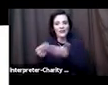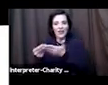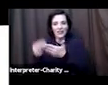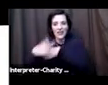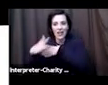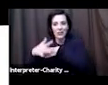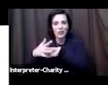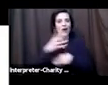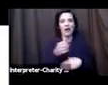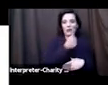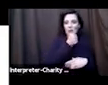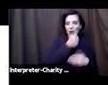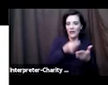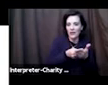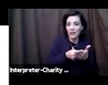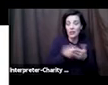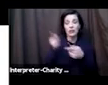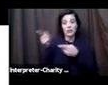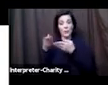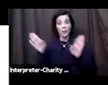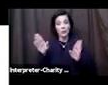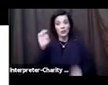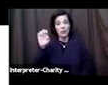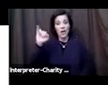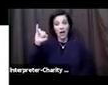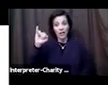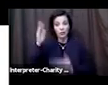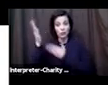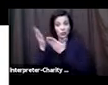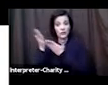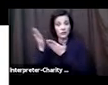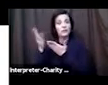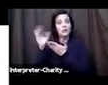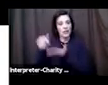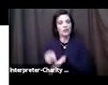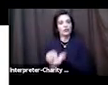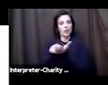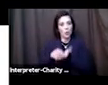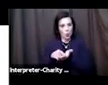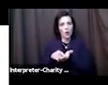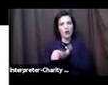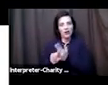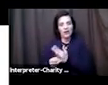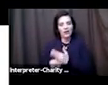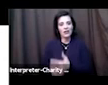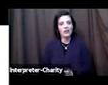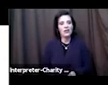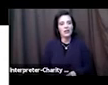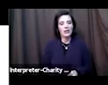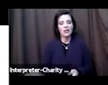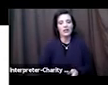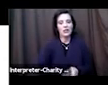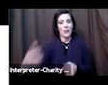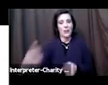are early intervention is required to provide AT if